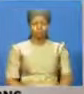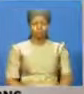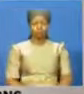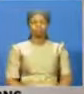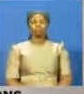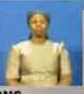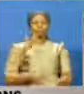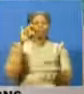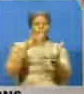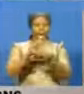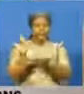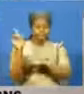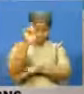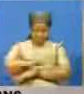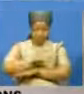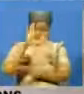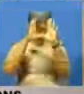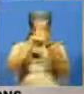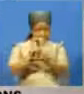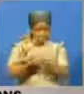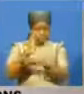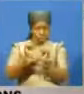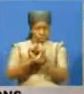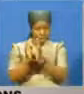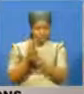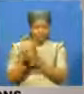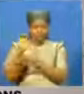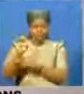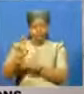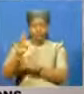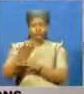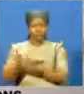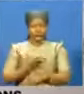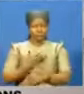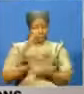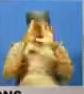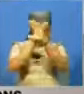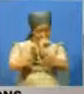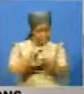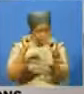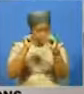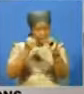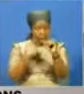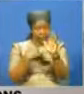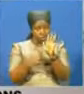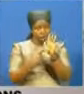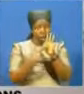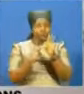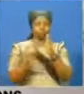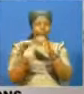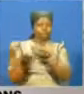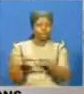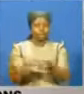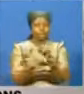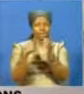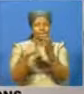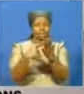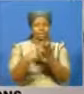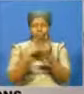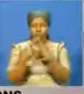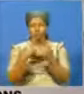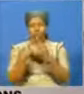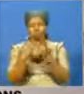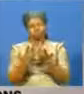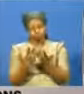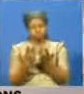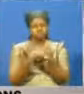Early in the day, President Uhuru Kenyatta and European Council President Charles Michelin unveiled a strategic dialogue framework through which they seek to step up